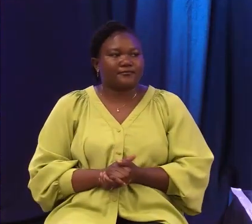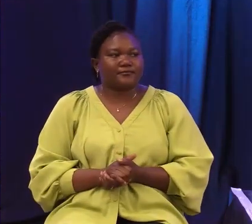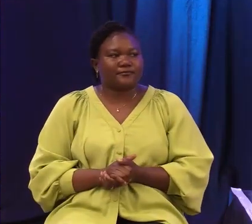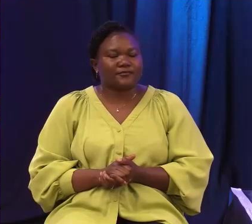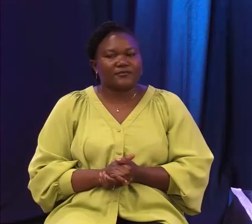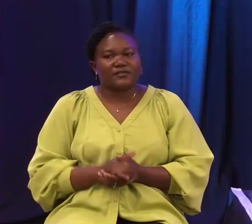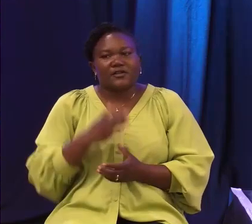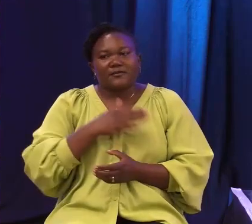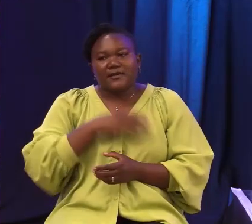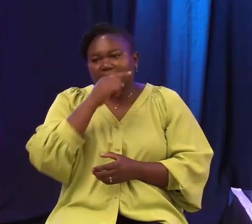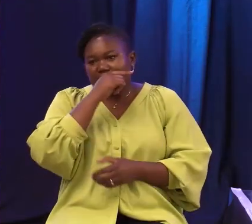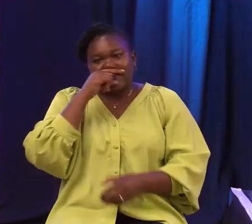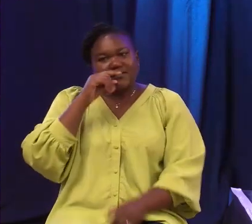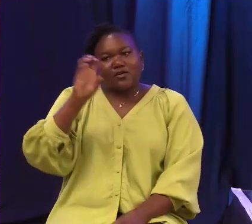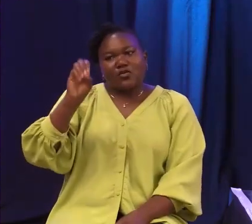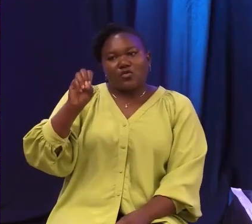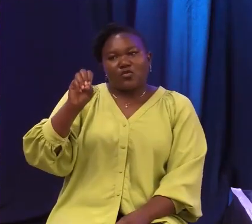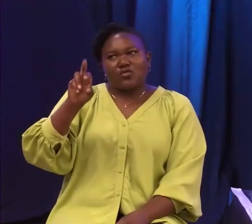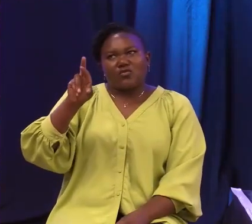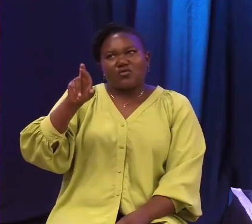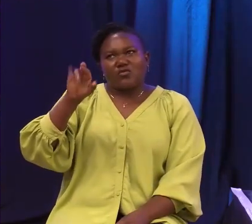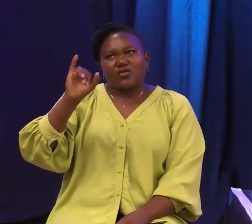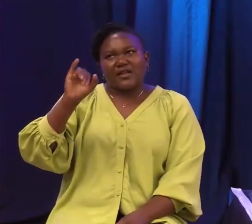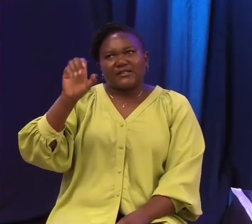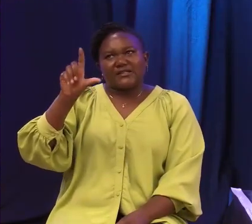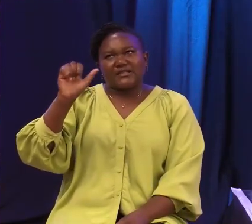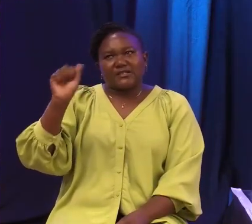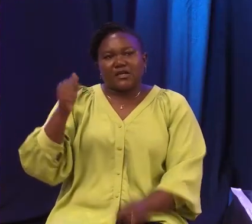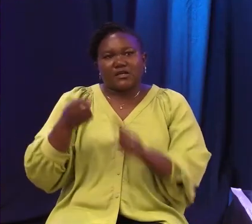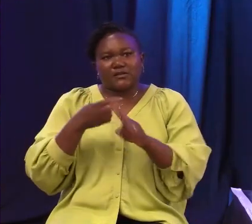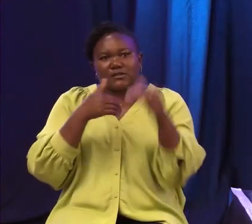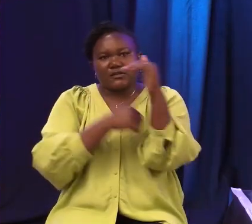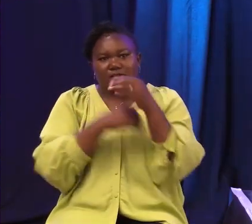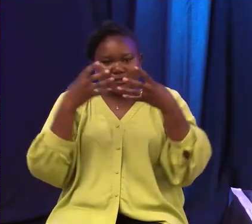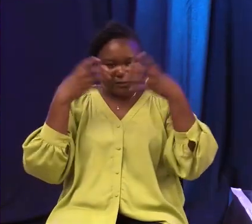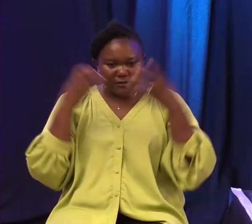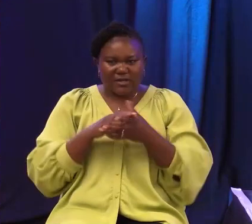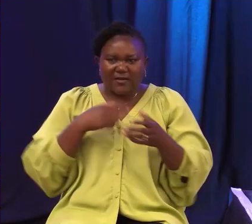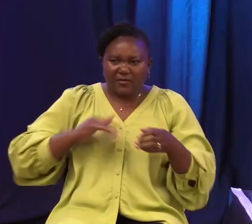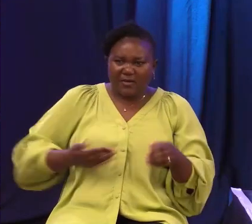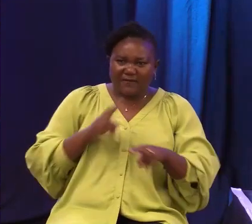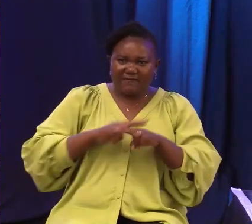My name is Aurelia, as was mentioned, from the Office of the Ombudsman, and I'm just going to give a quick